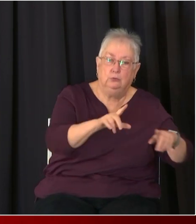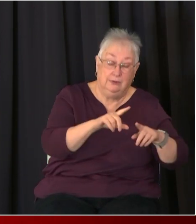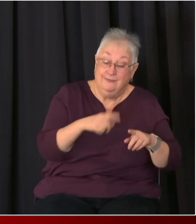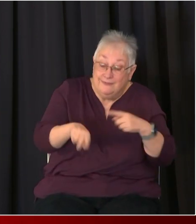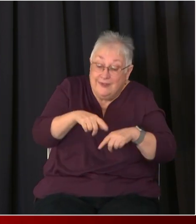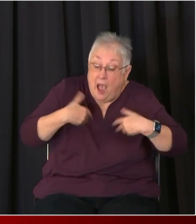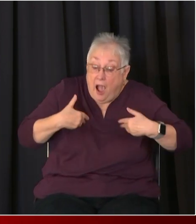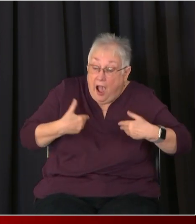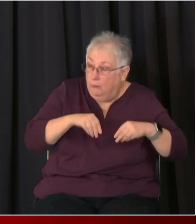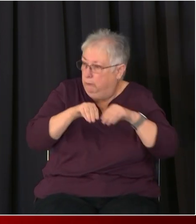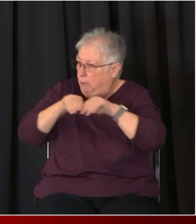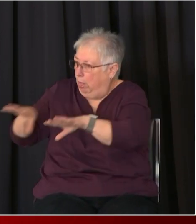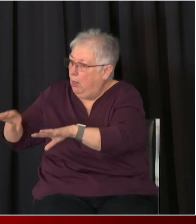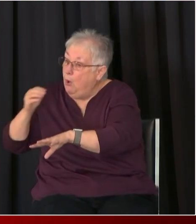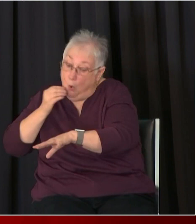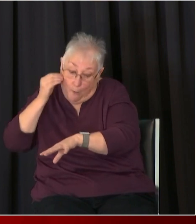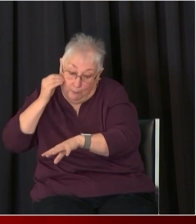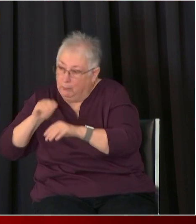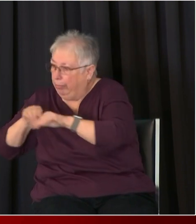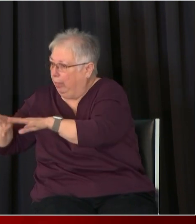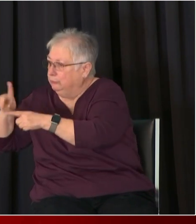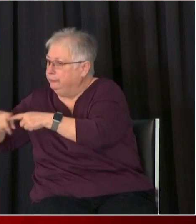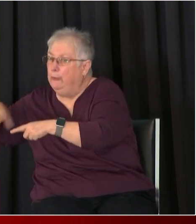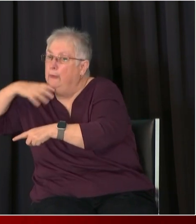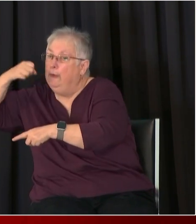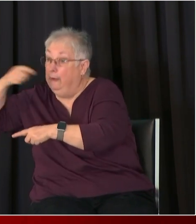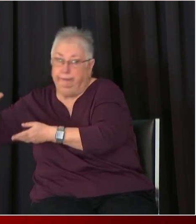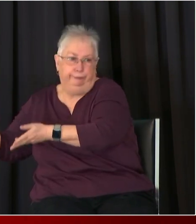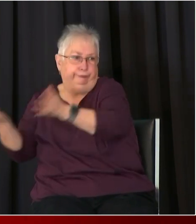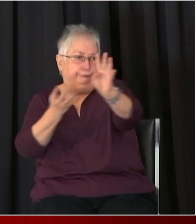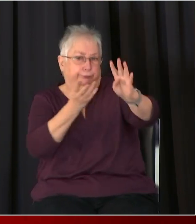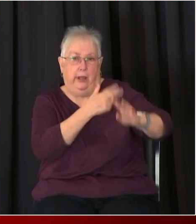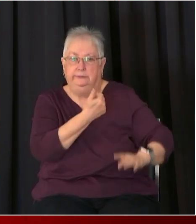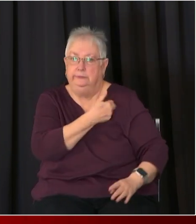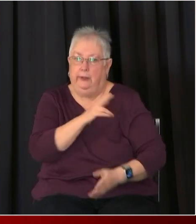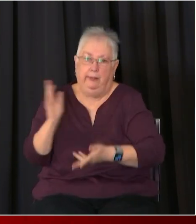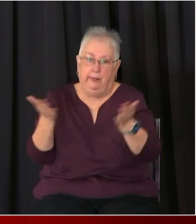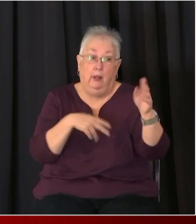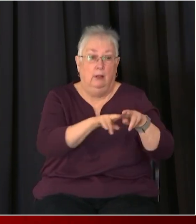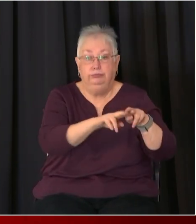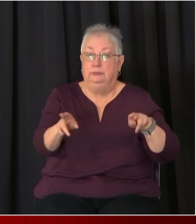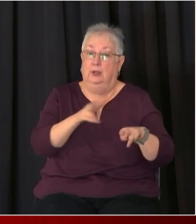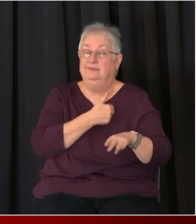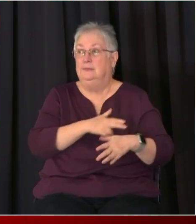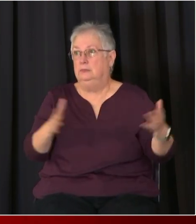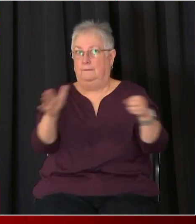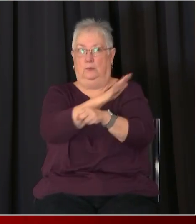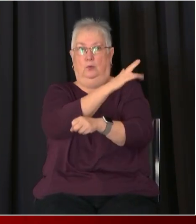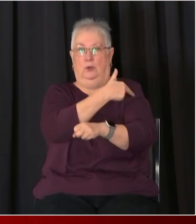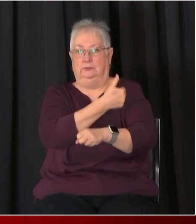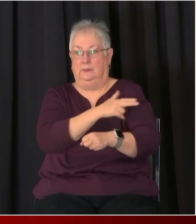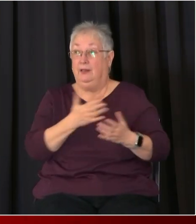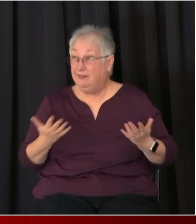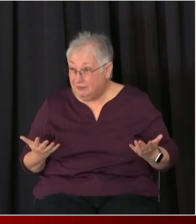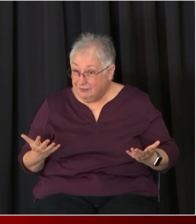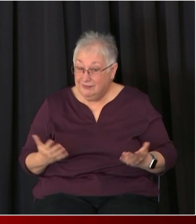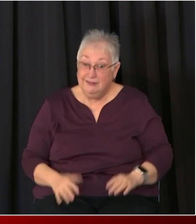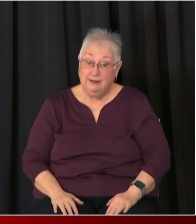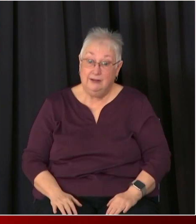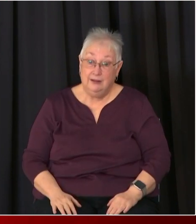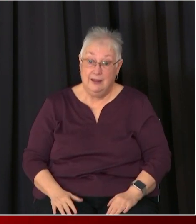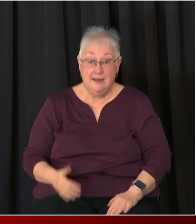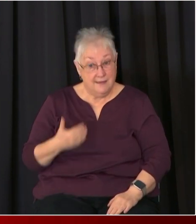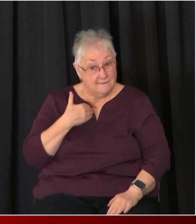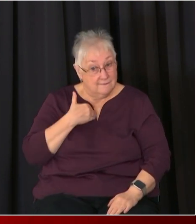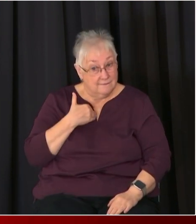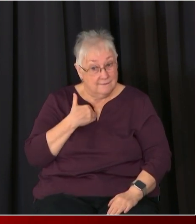hospitalizations have begun to increase. Even as we have an oscillation of hospital capacity, we do note that there is